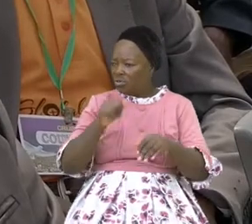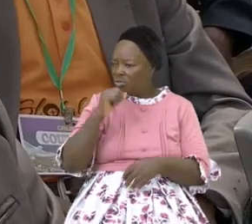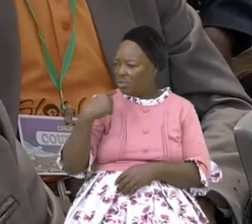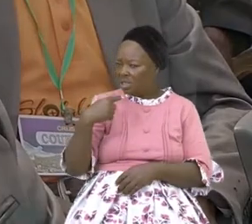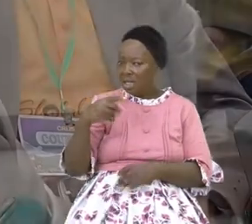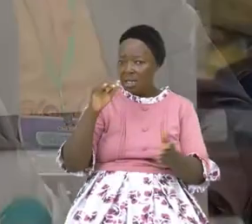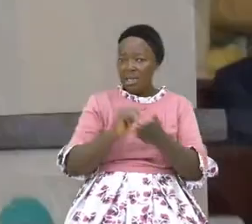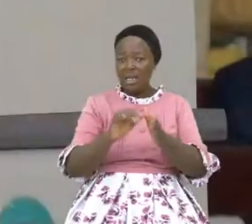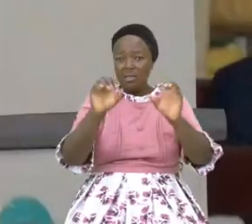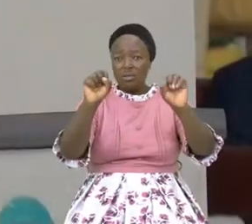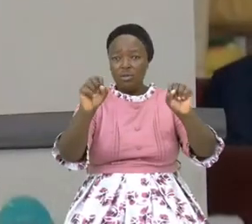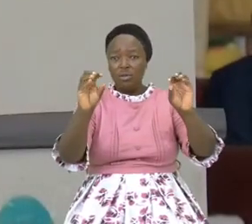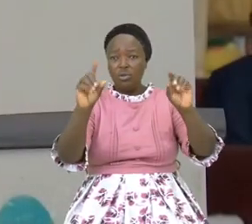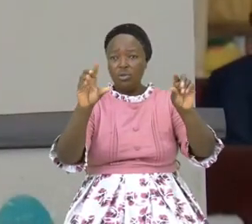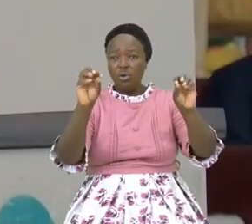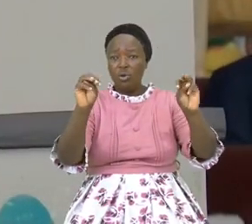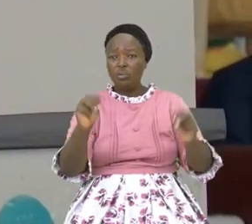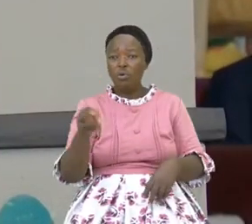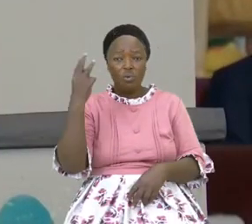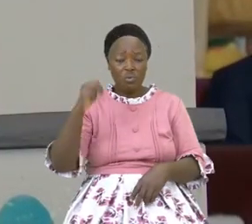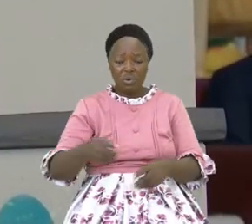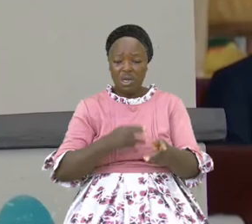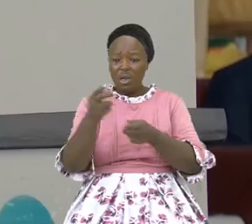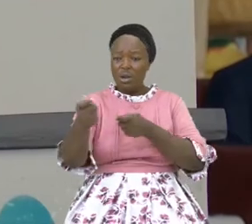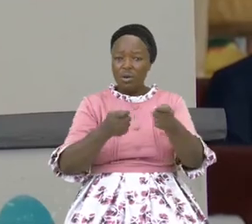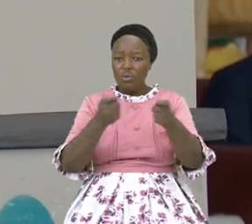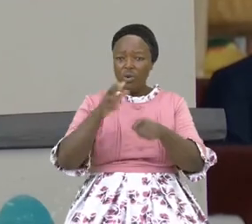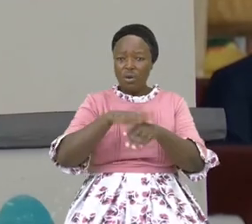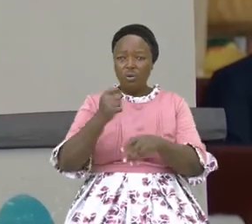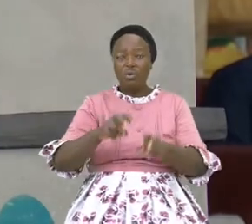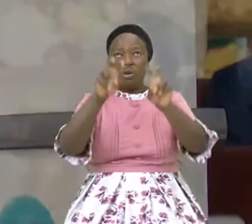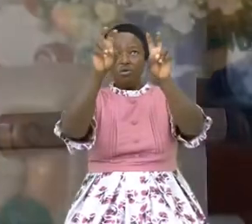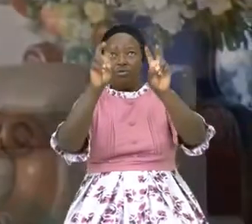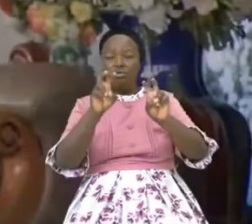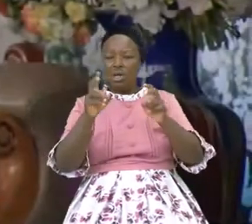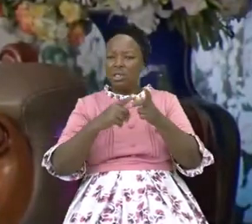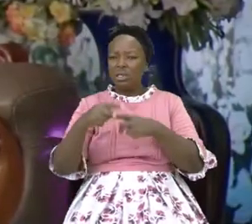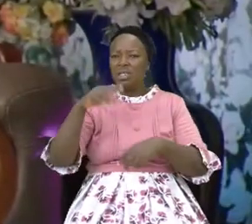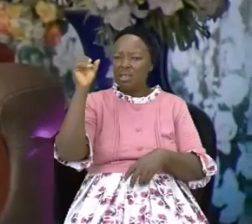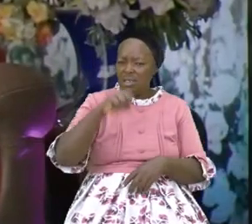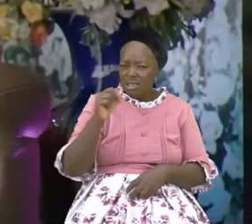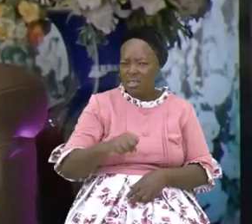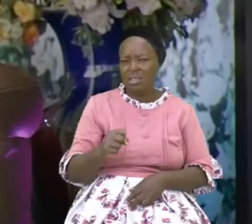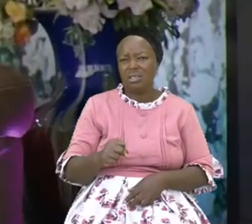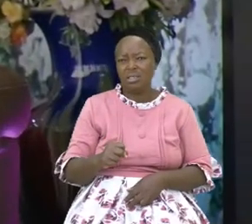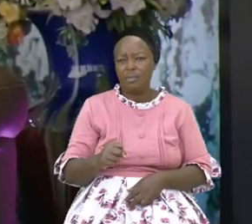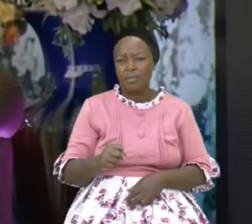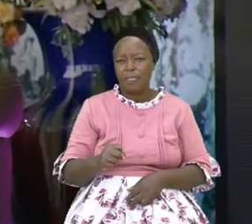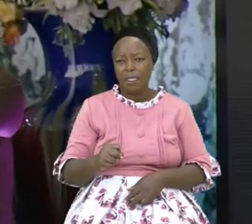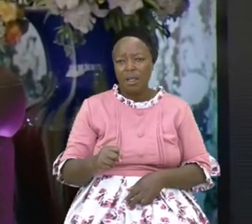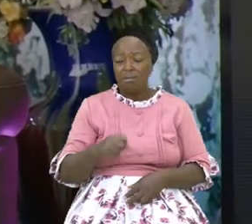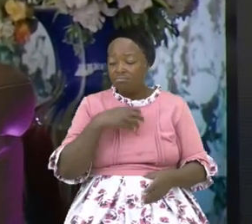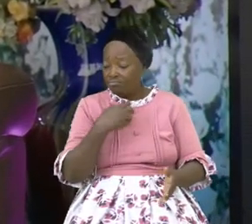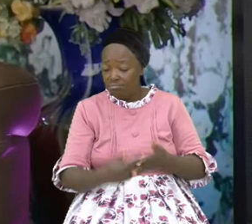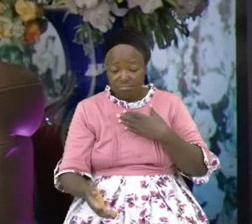that Solomon will reign on your throne? And he said, yes. Whatever